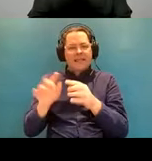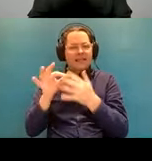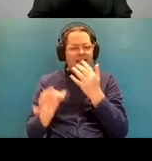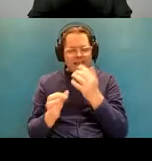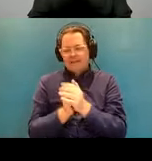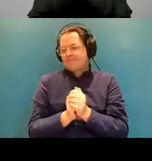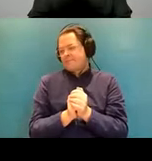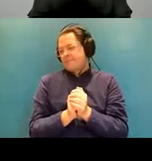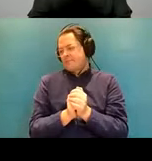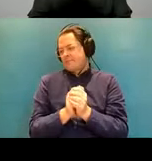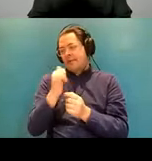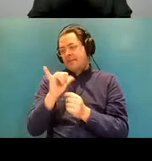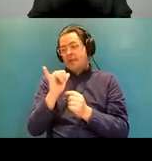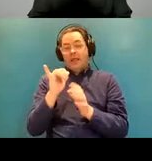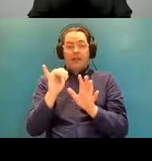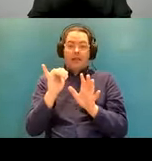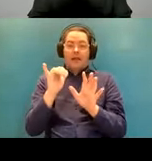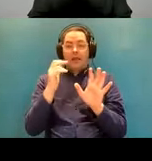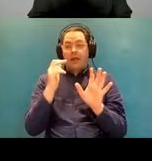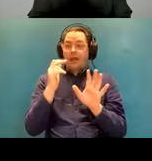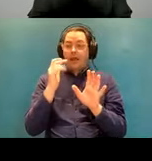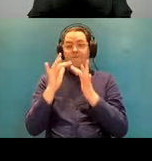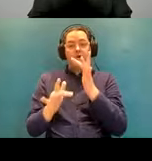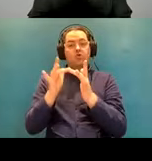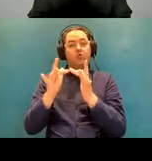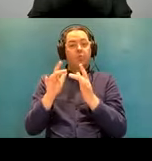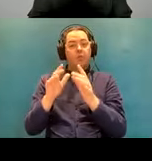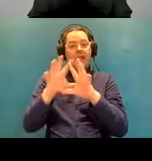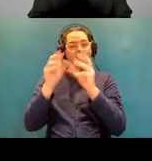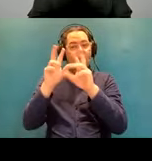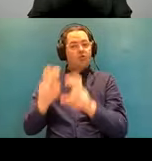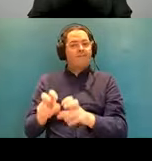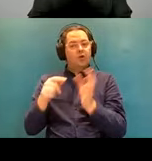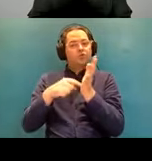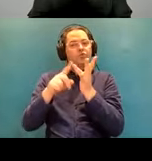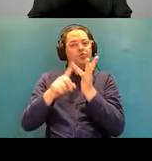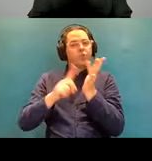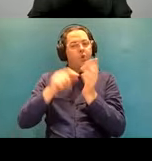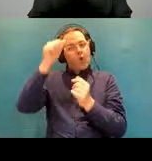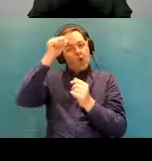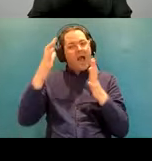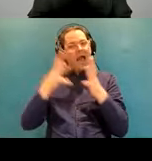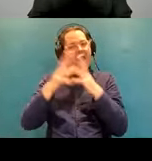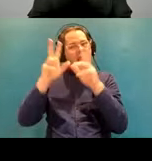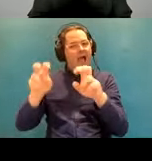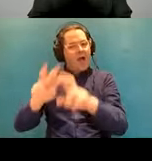a virtual ethnography. We have lots of tools for looking at this and for observing and analysing and for